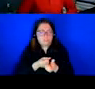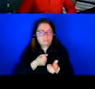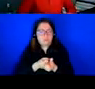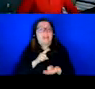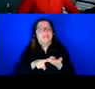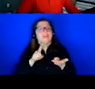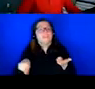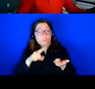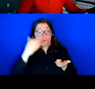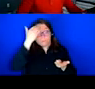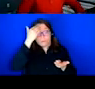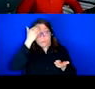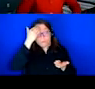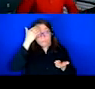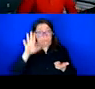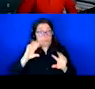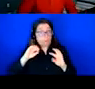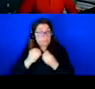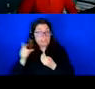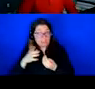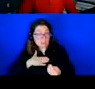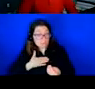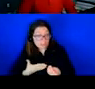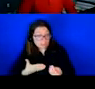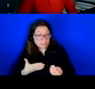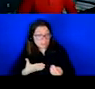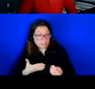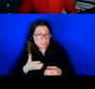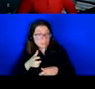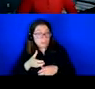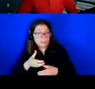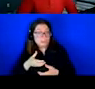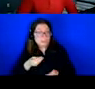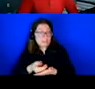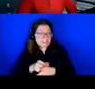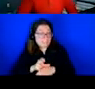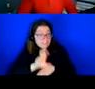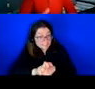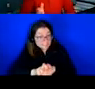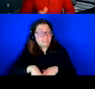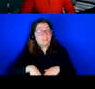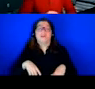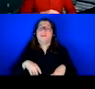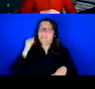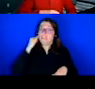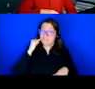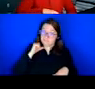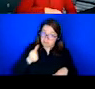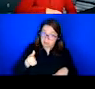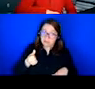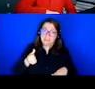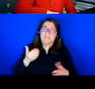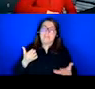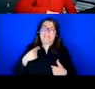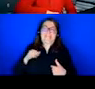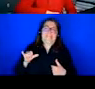invested your organization is in you, because if that goes well and way, that's great. If it doesn't, maybe it's a good consideration of like,